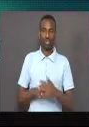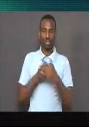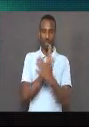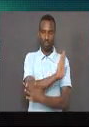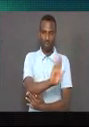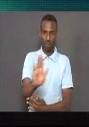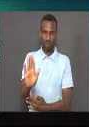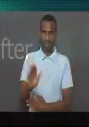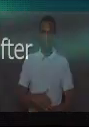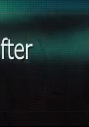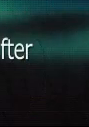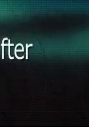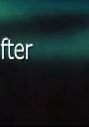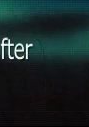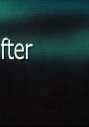Begin.